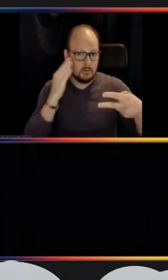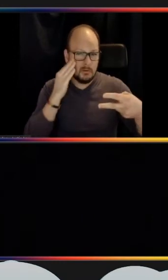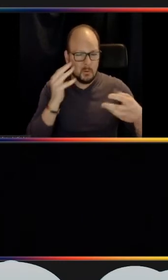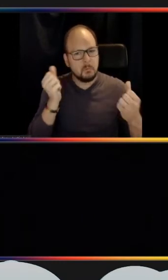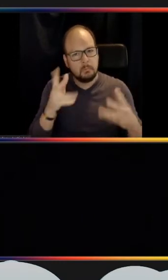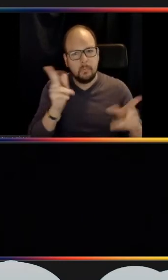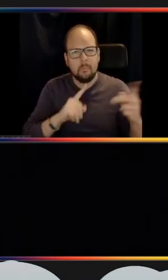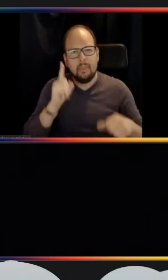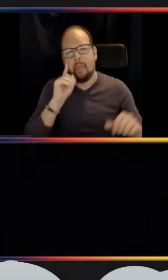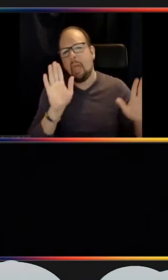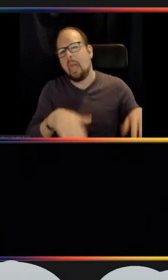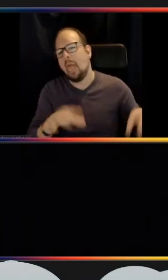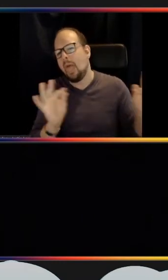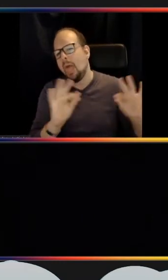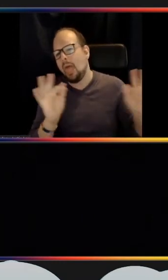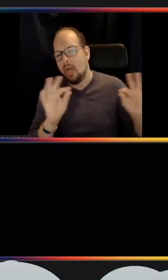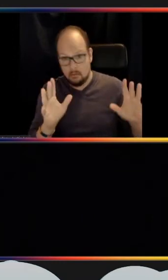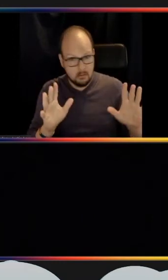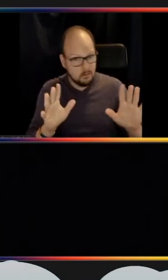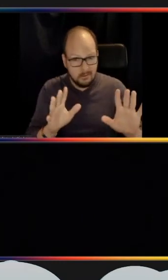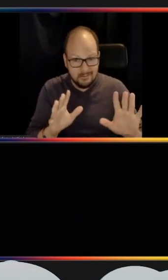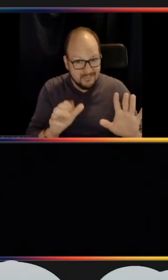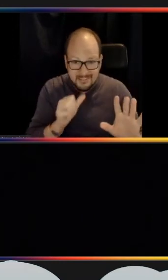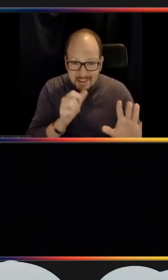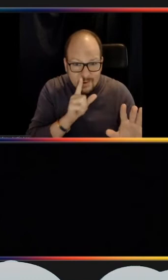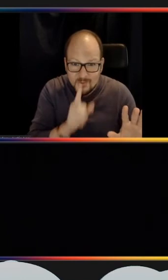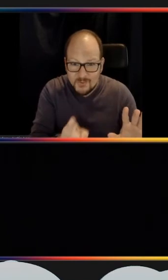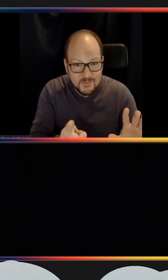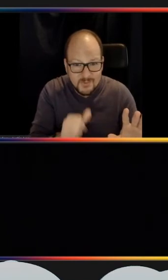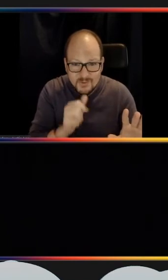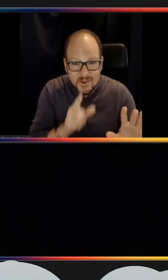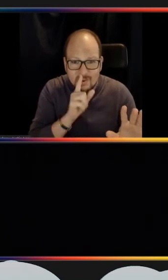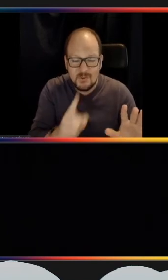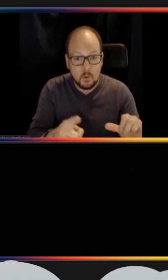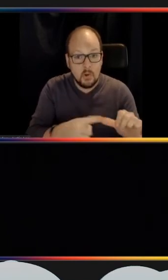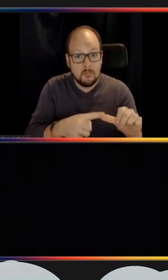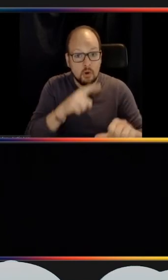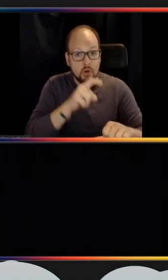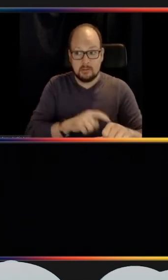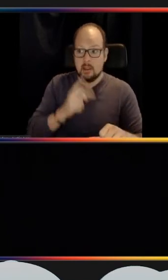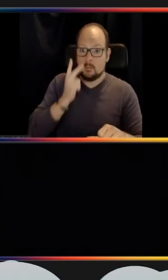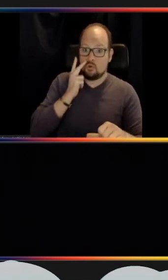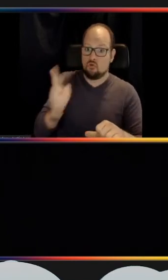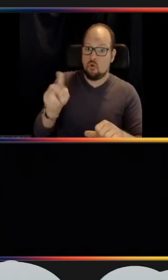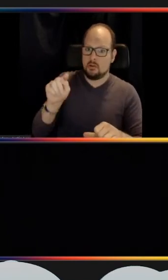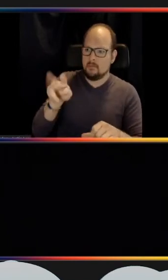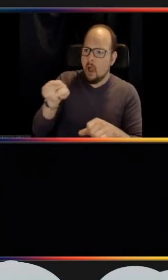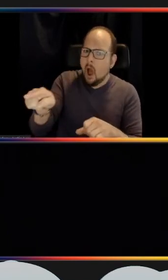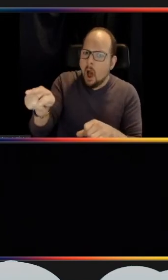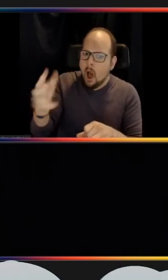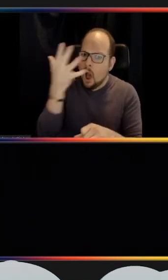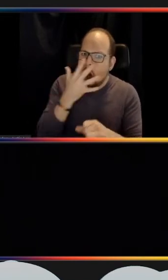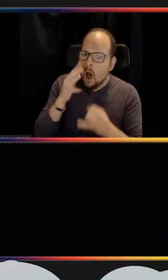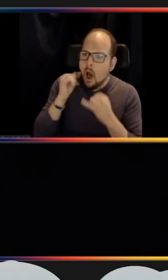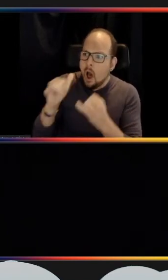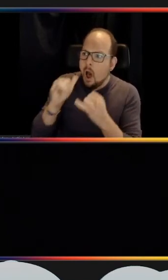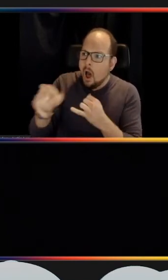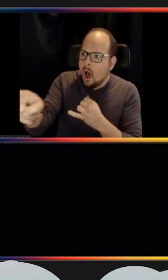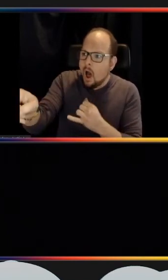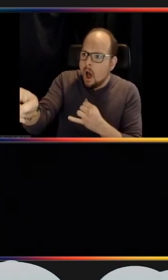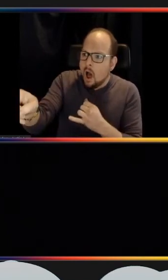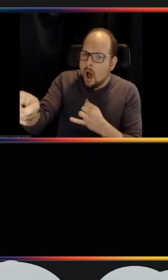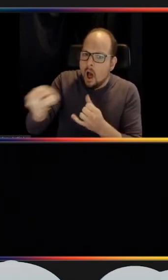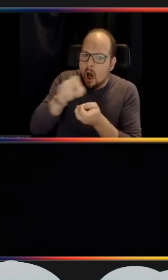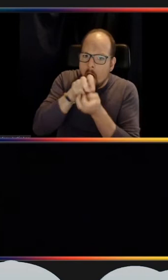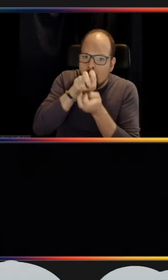But truthfully, when you first see somebody on TV that you're like, oh my god, that is like me or like my family,